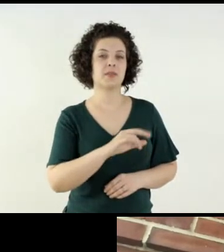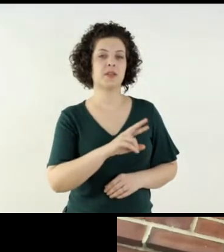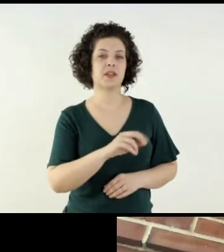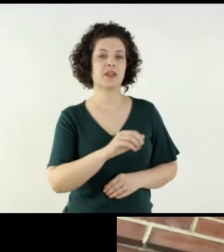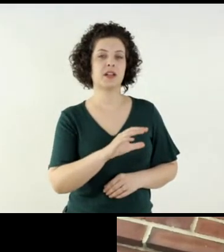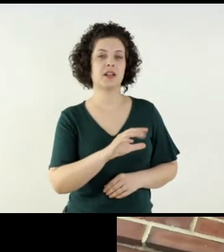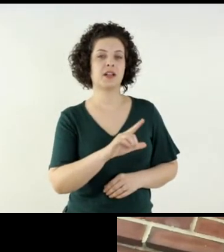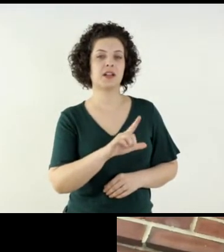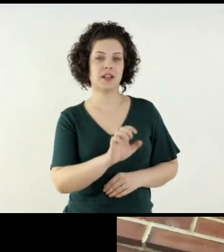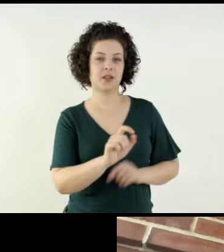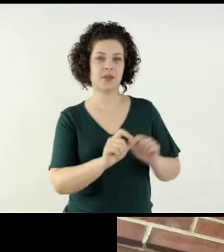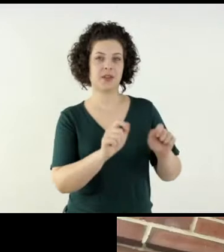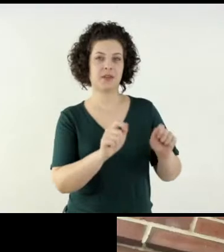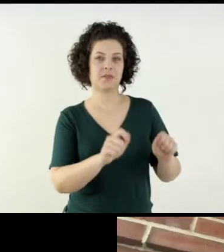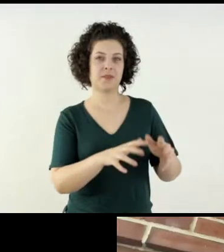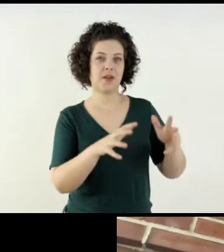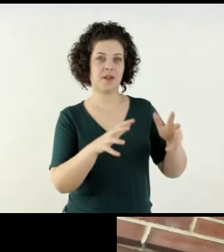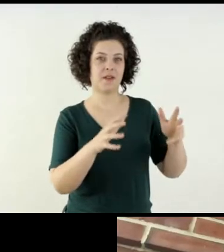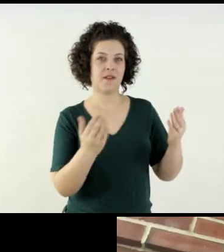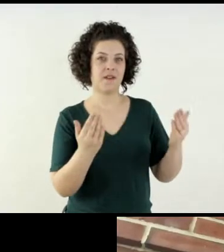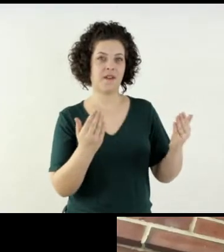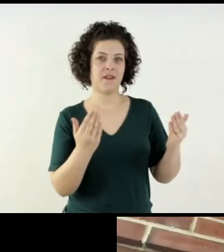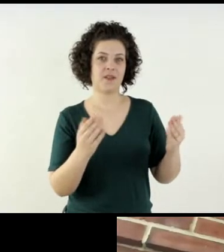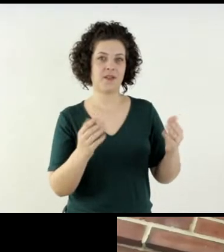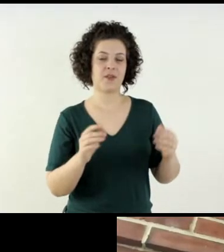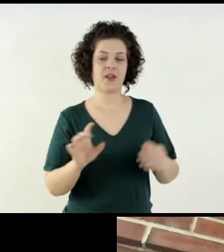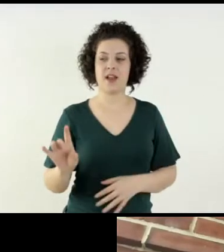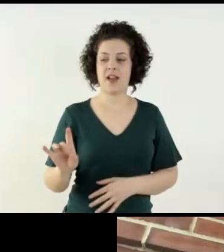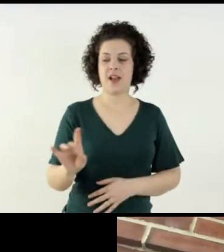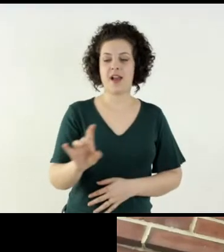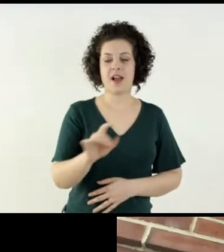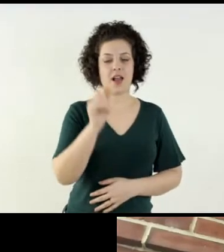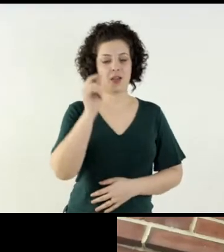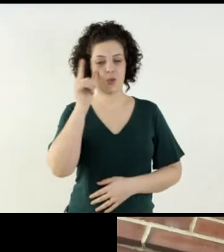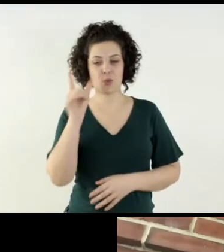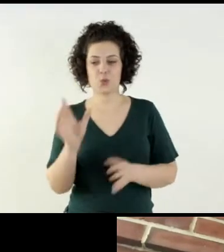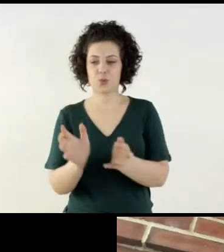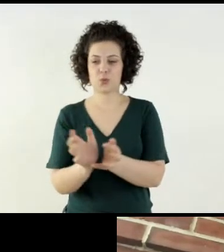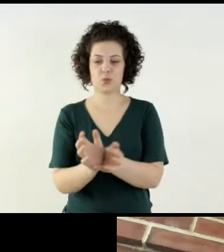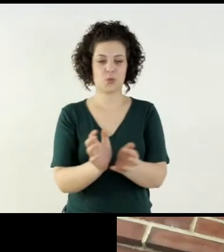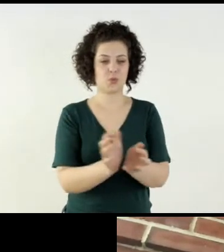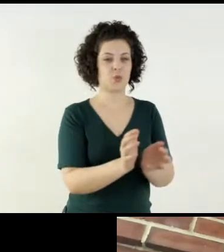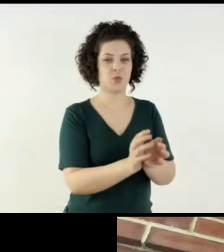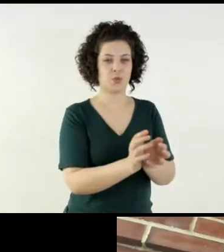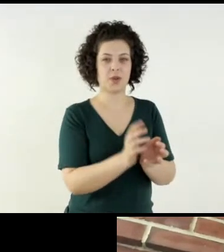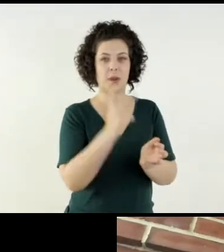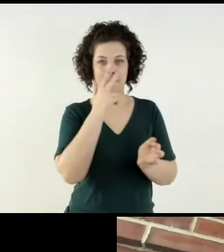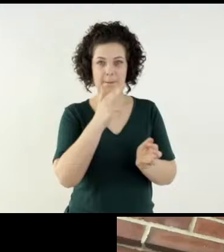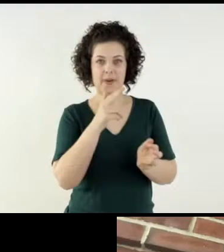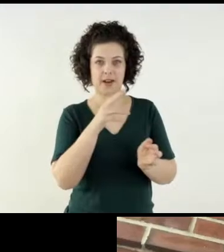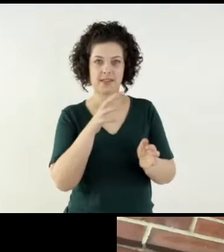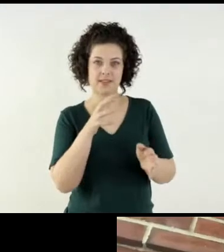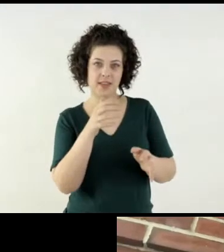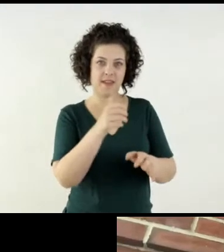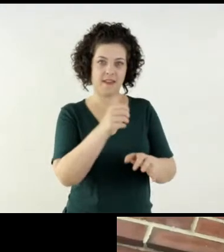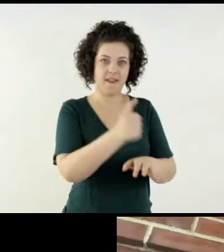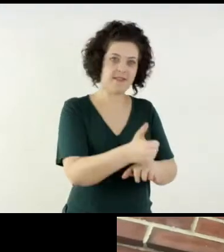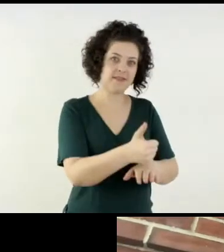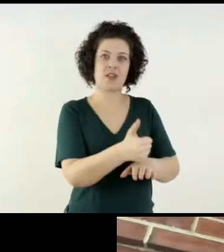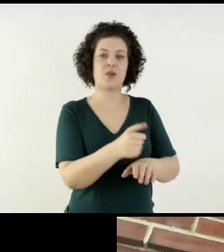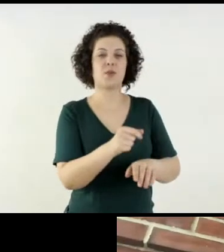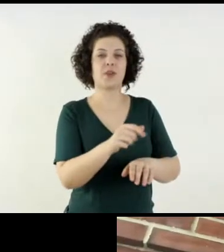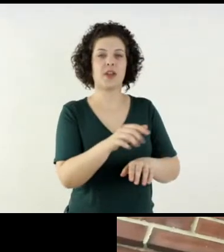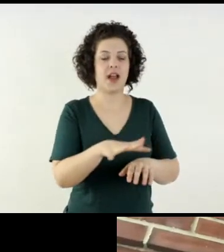culture actually attempts to colonize the field of vision and how to determine, in fact, who